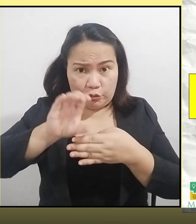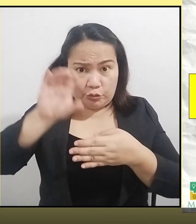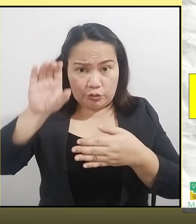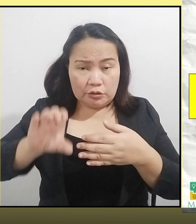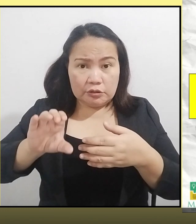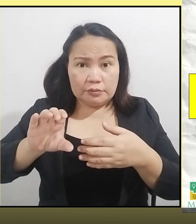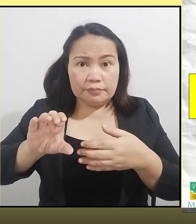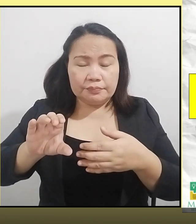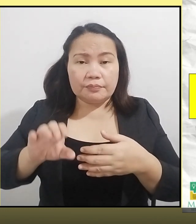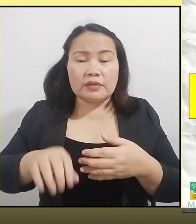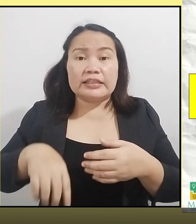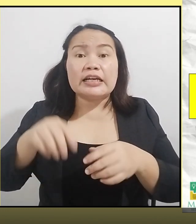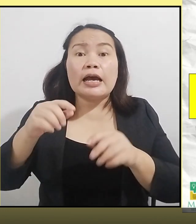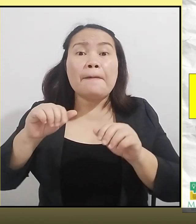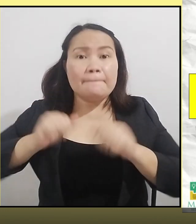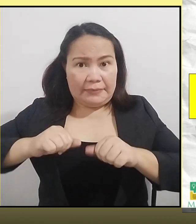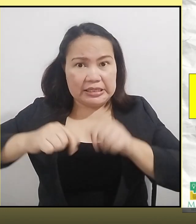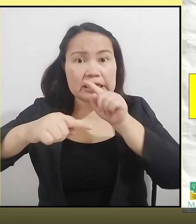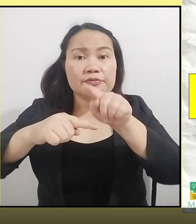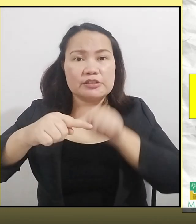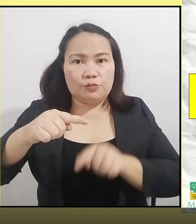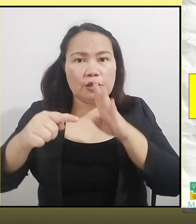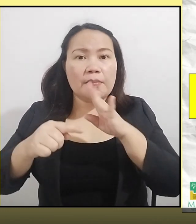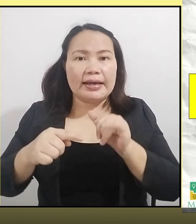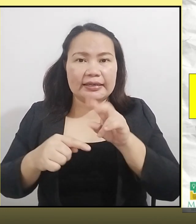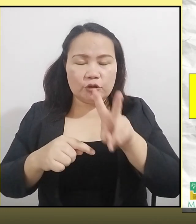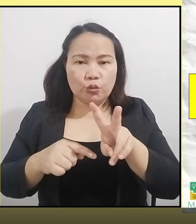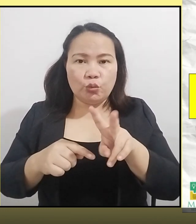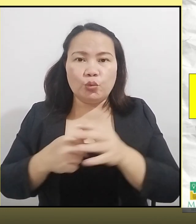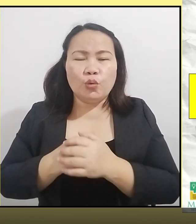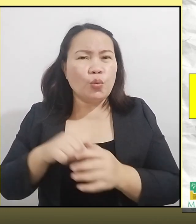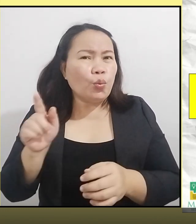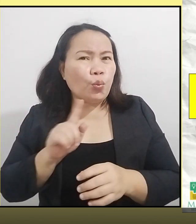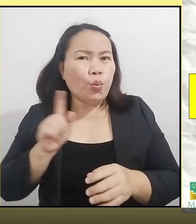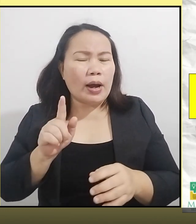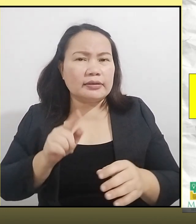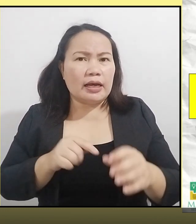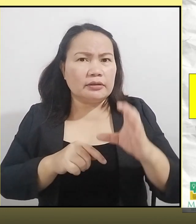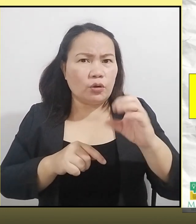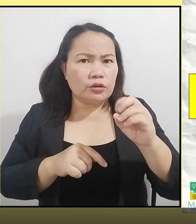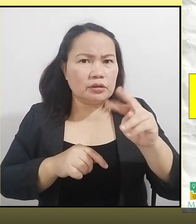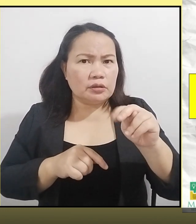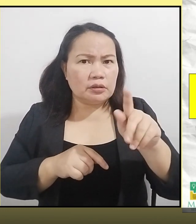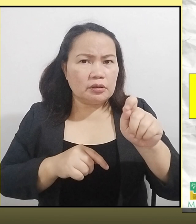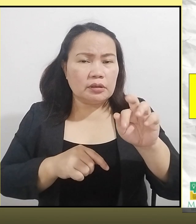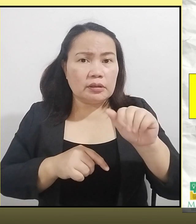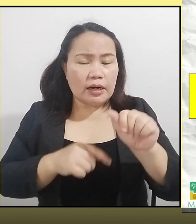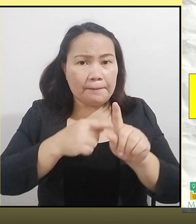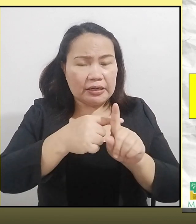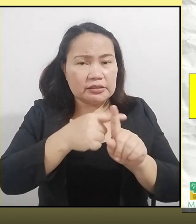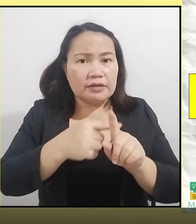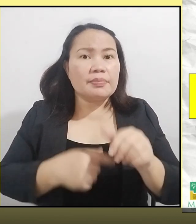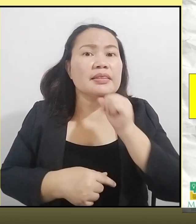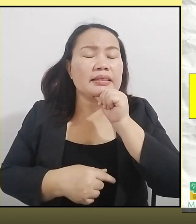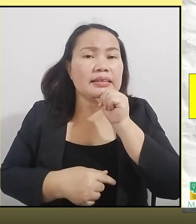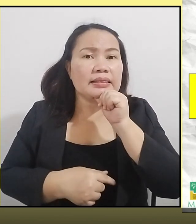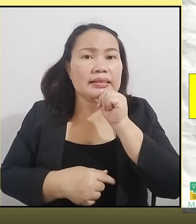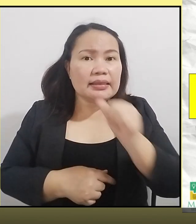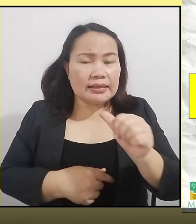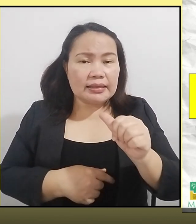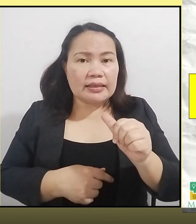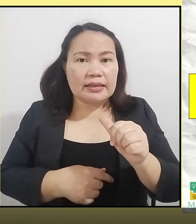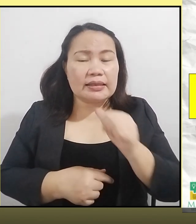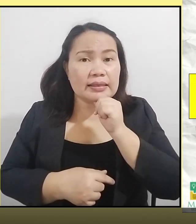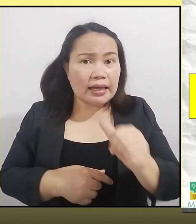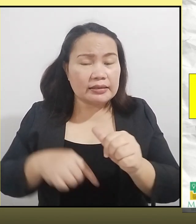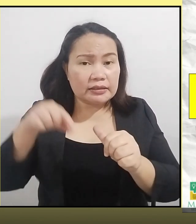ating conclusion ay it is divisible by 2. Ano yung contrapositive niya? not Q. So, ang magiging statement